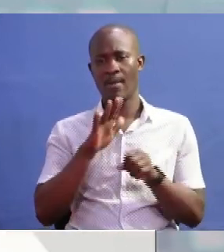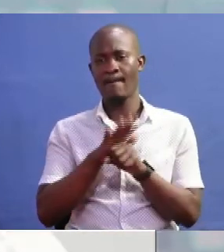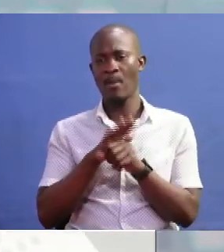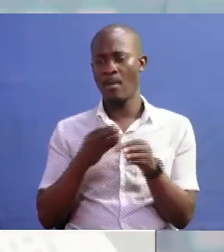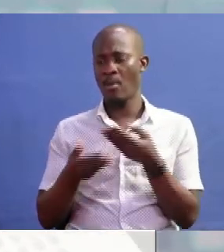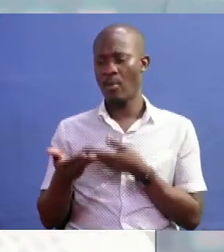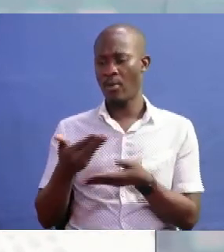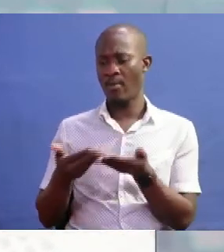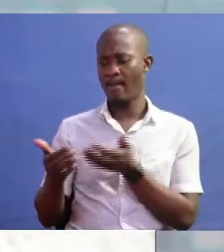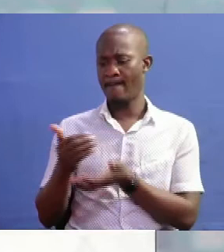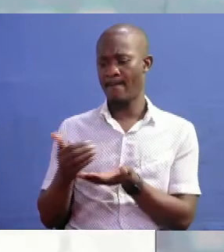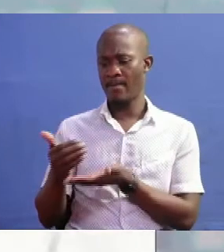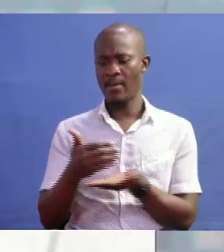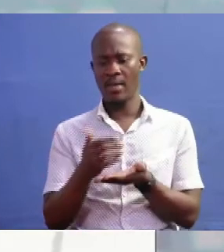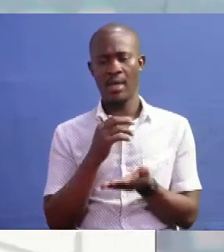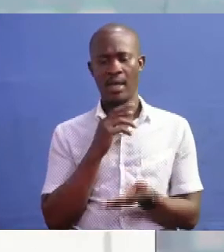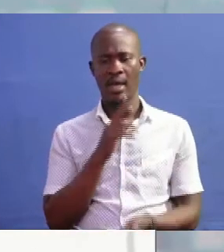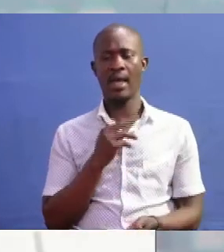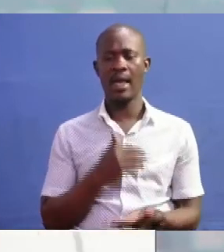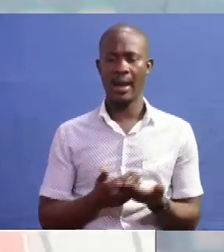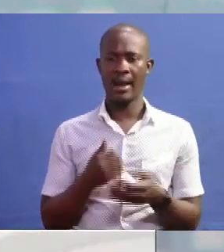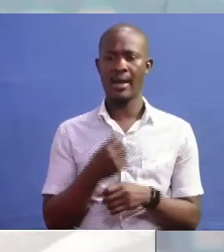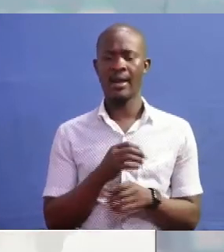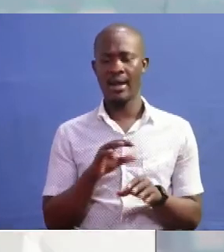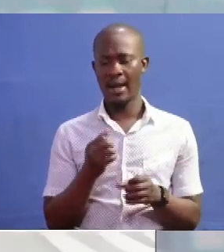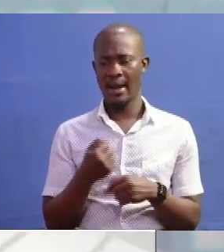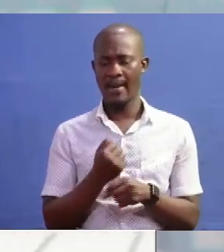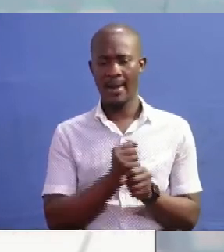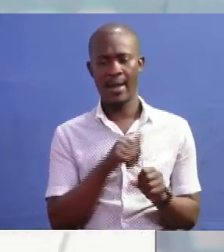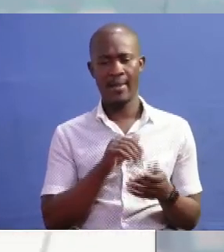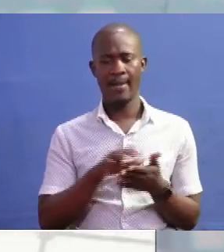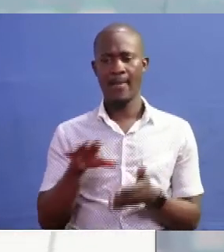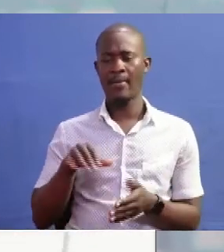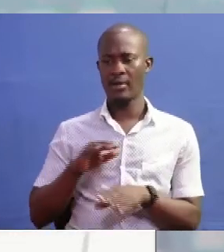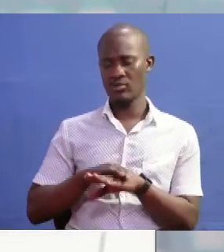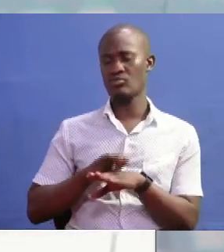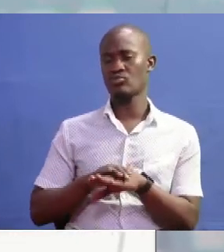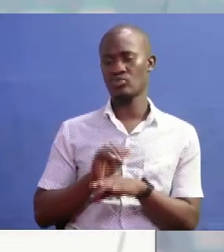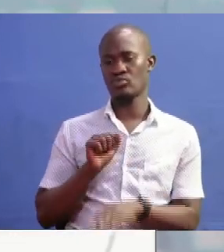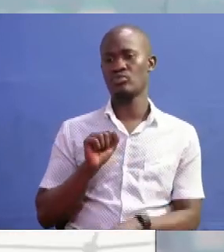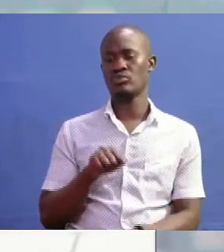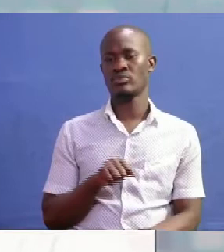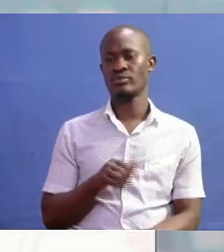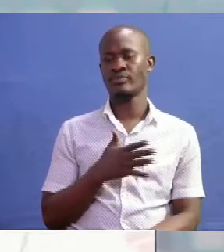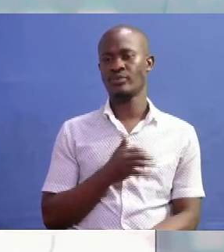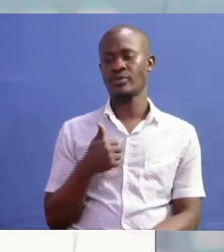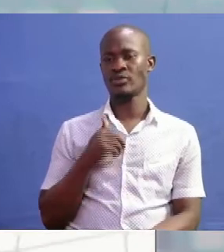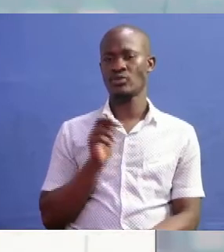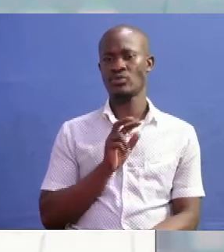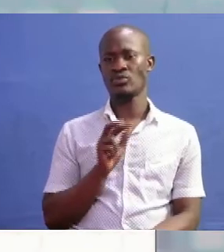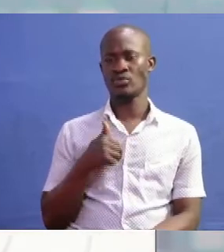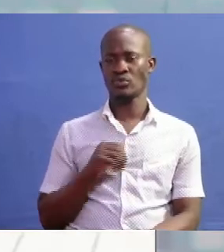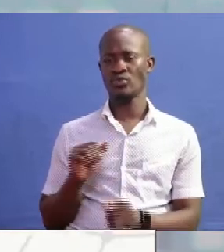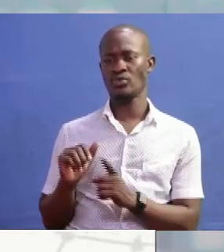whenever more participants are participating in the market, it is good for our market. And if you look at the